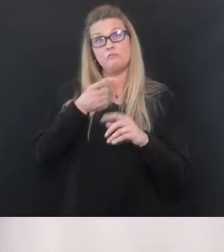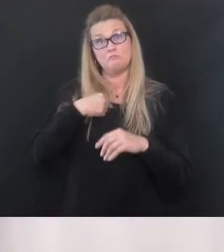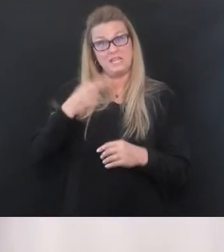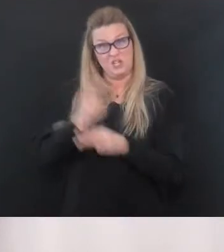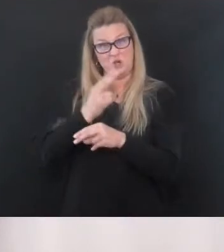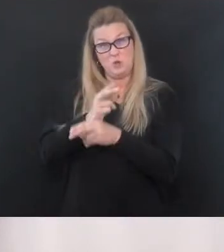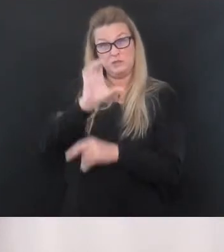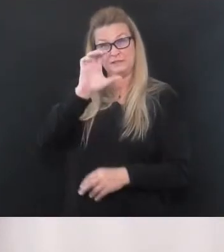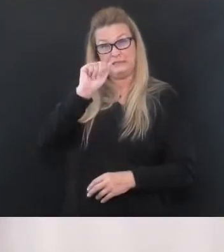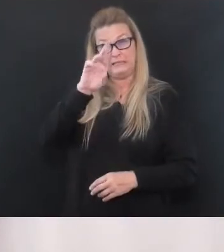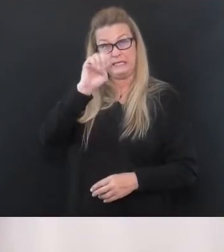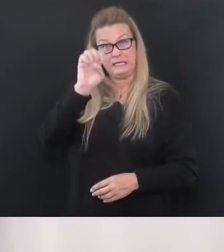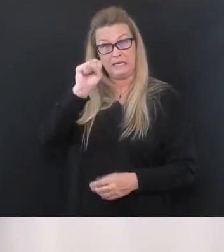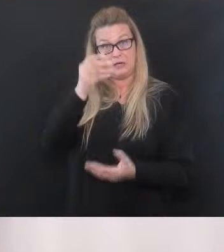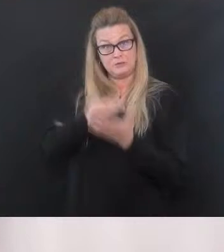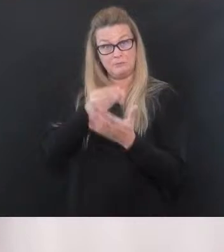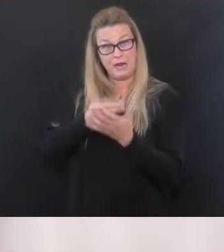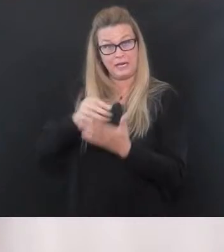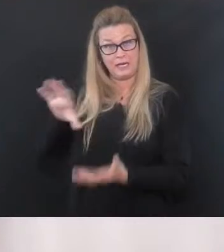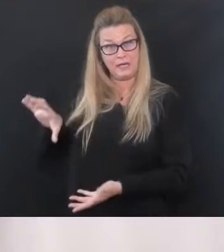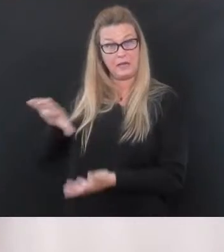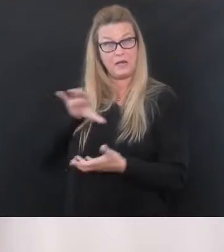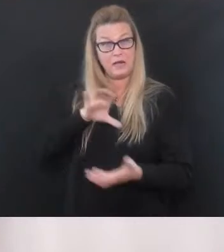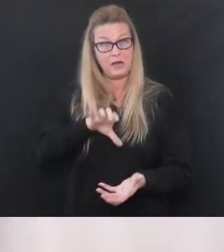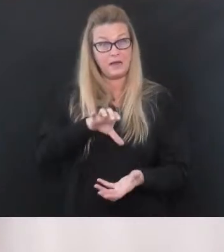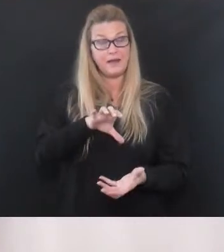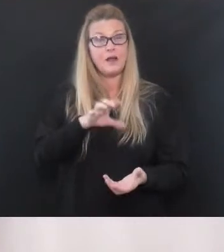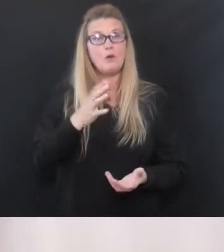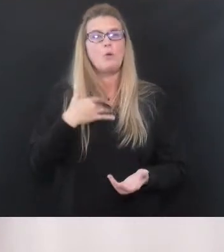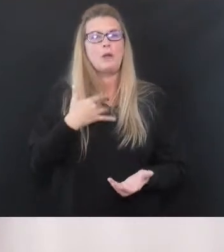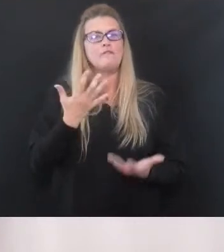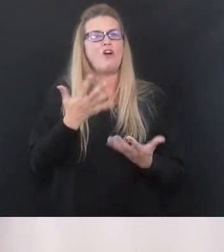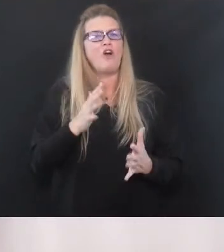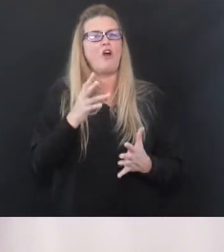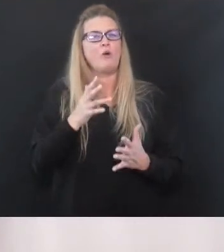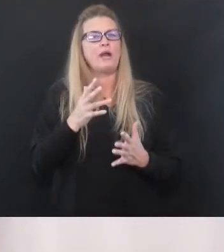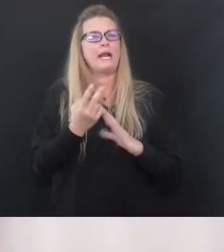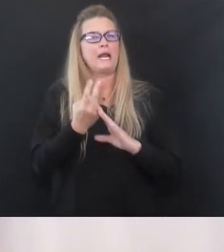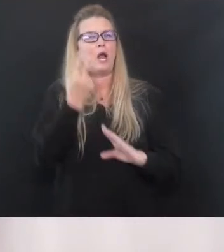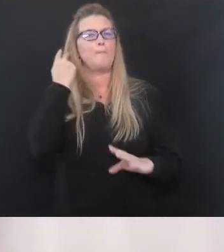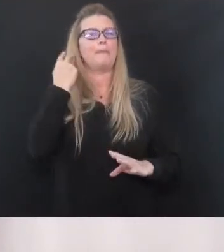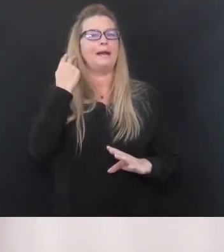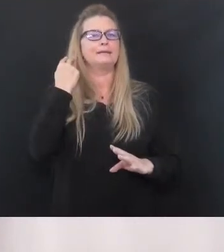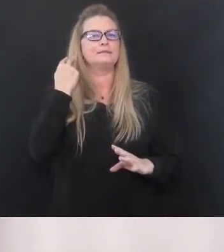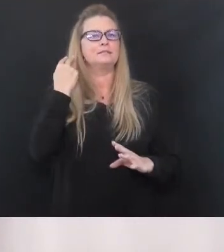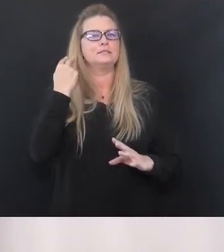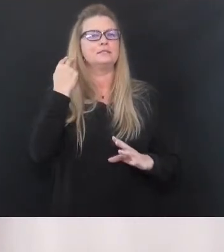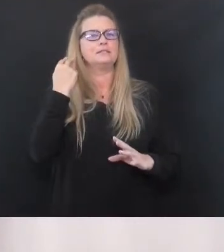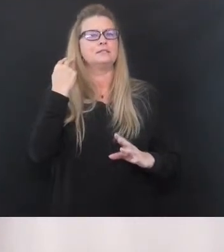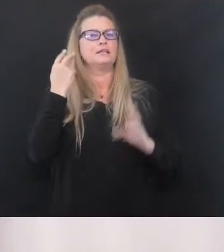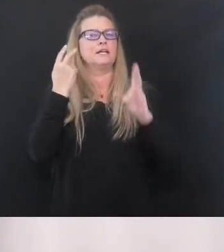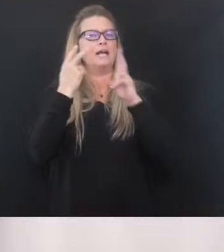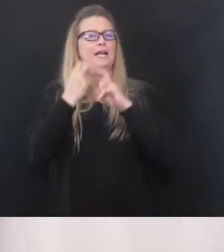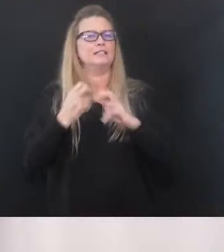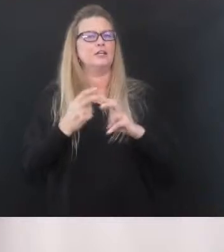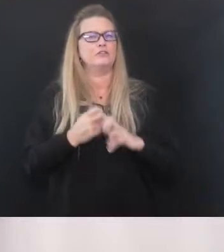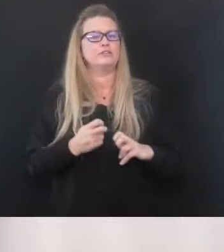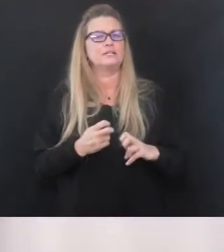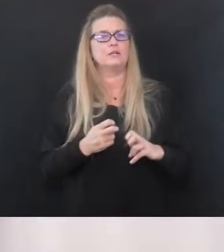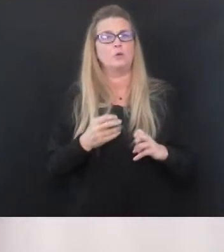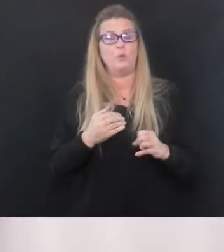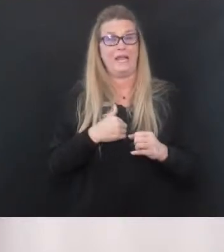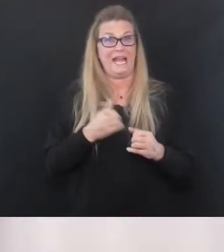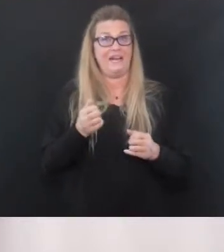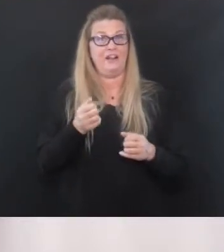know, these are, we've gone back and we've looked at the possibility of the deep dive dollars